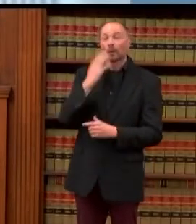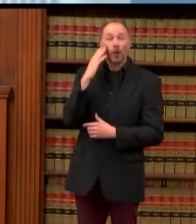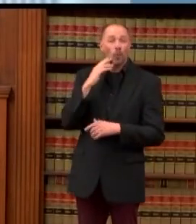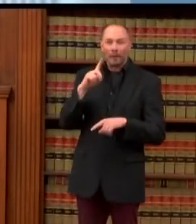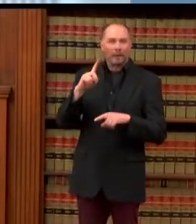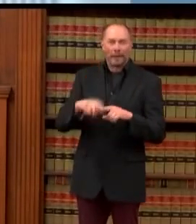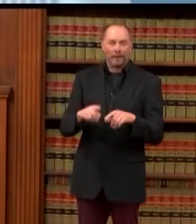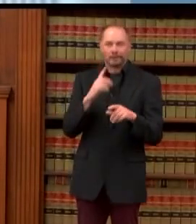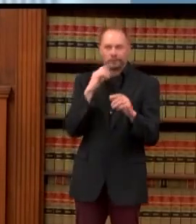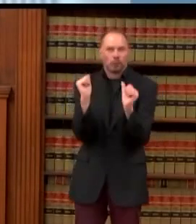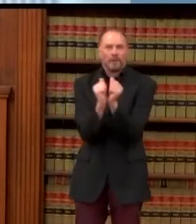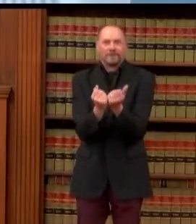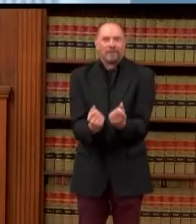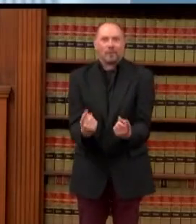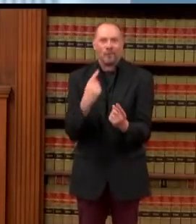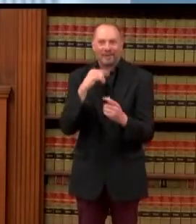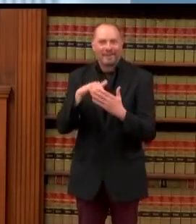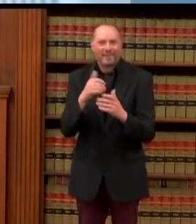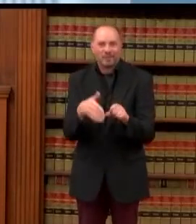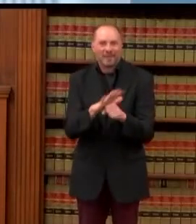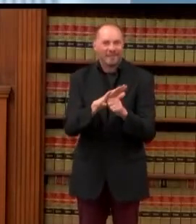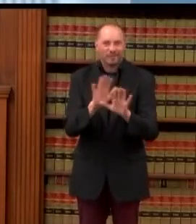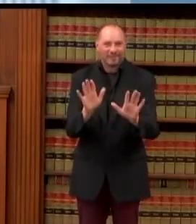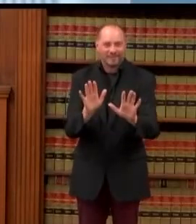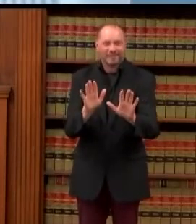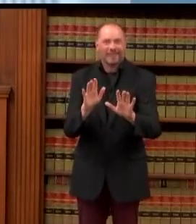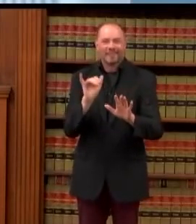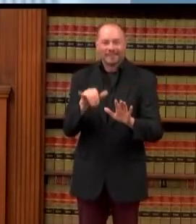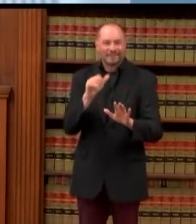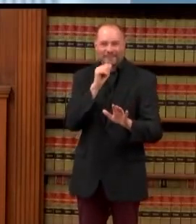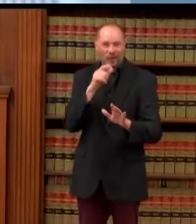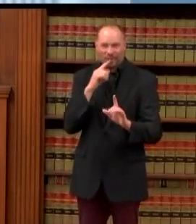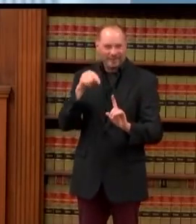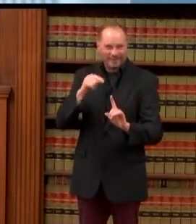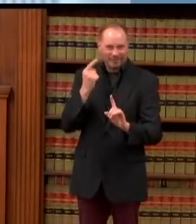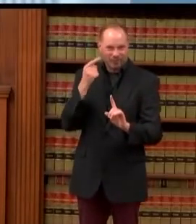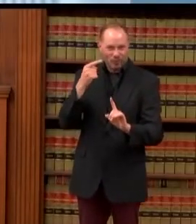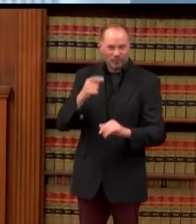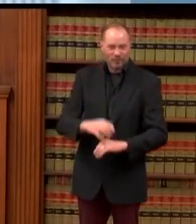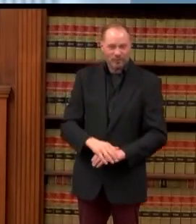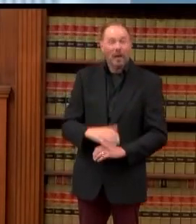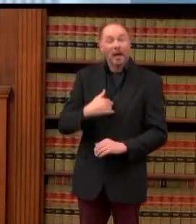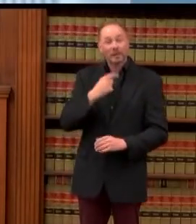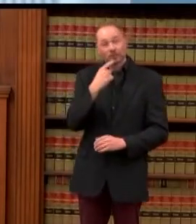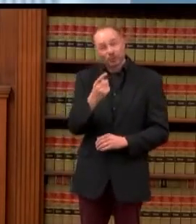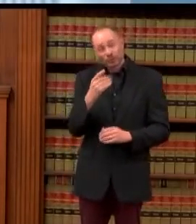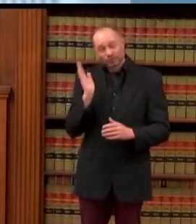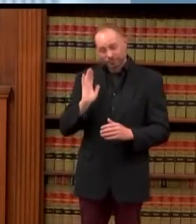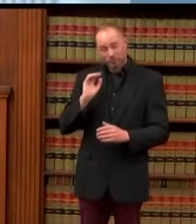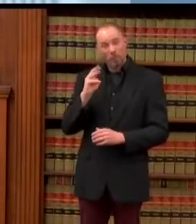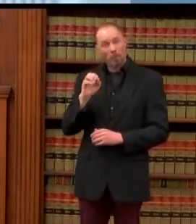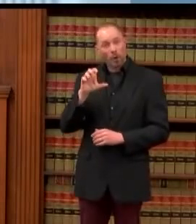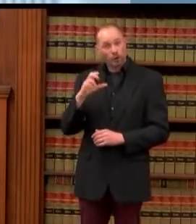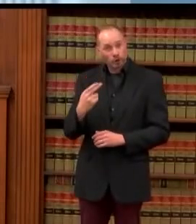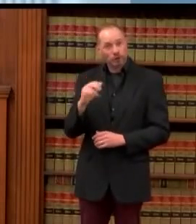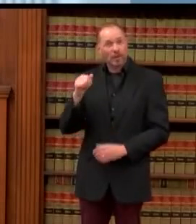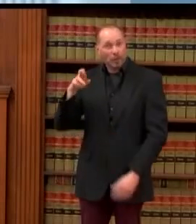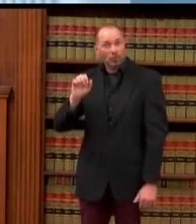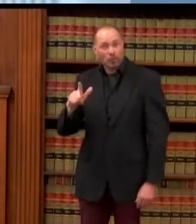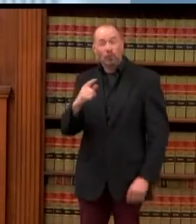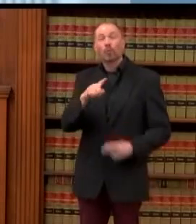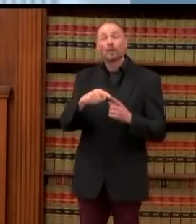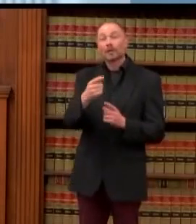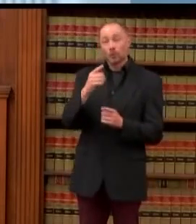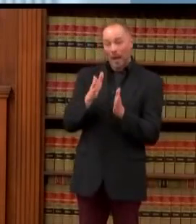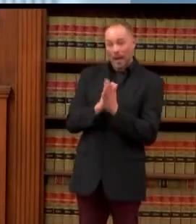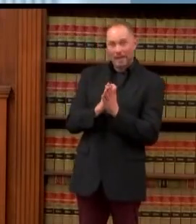this pandemic. That's not what this is about. As I said to you all in March and April, when you asked, Mayor, how are you going to enforce this?